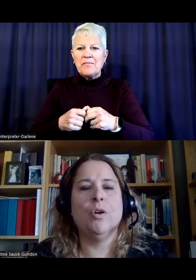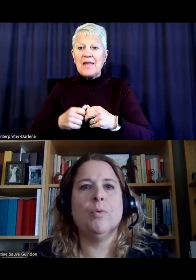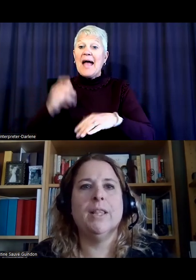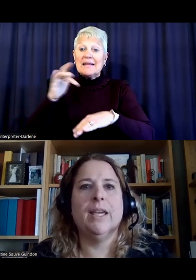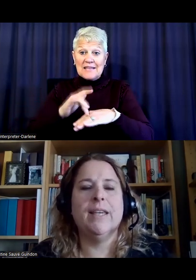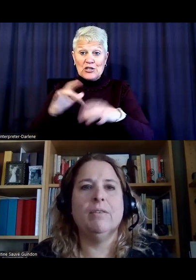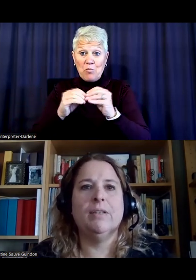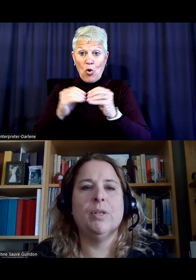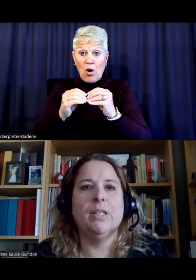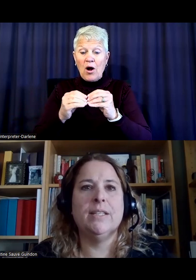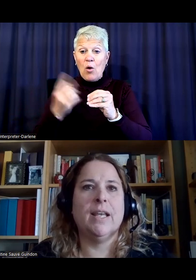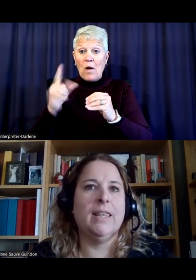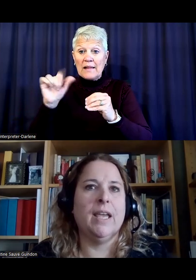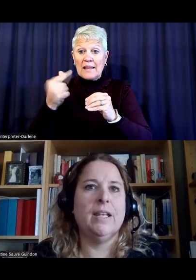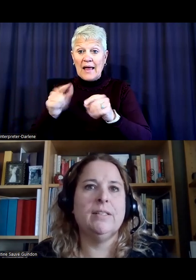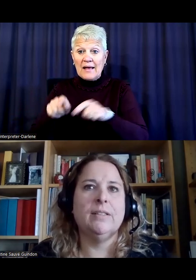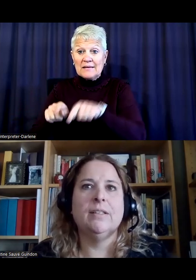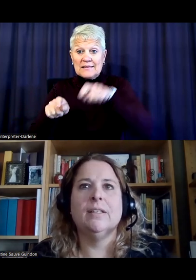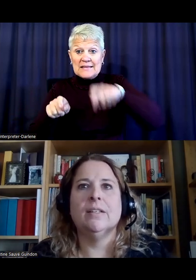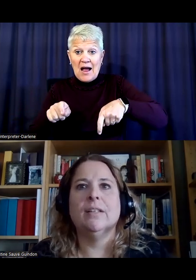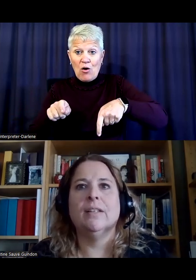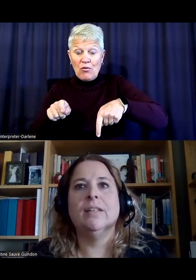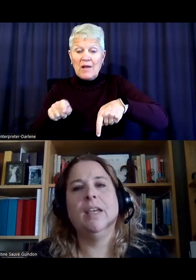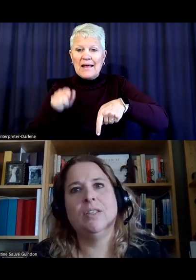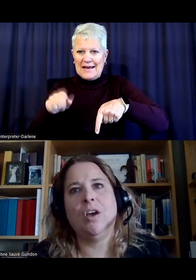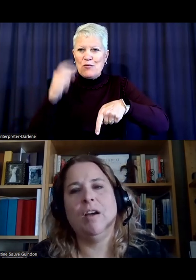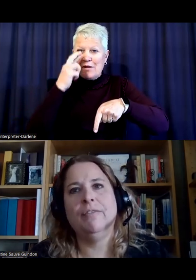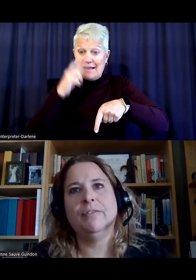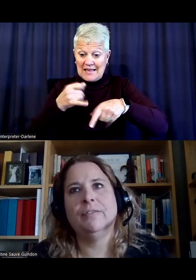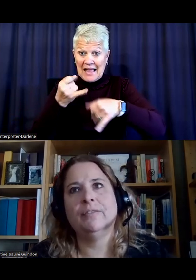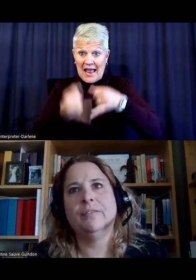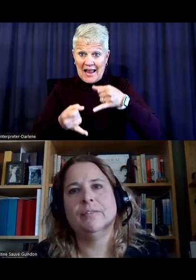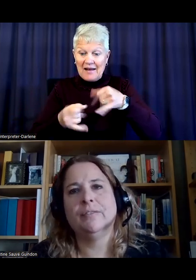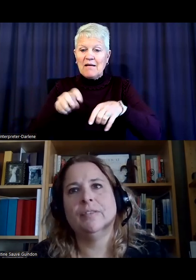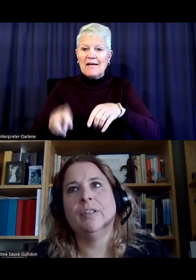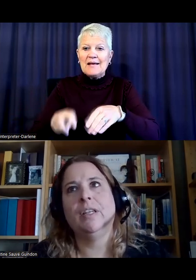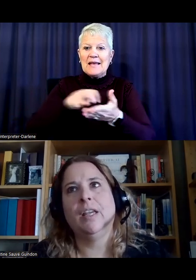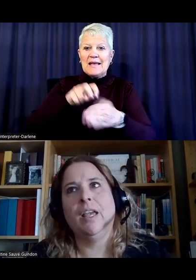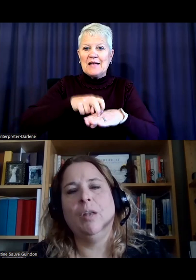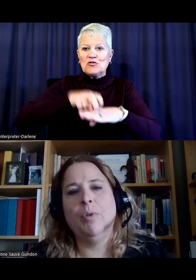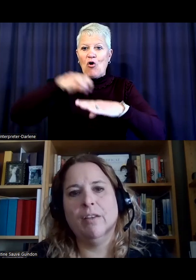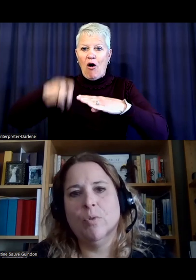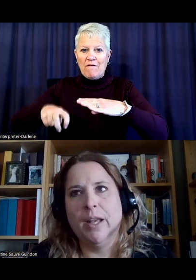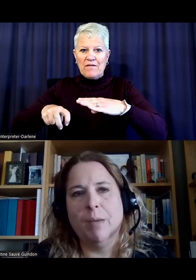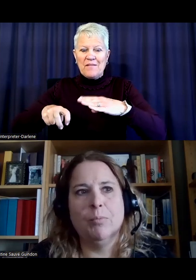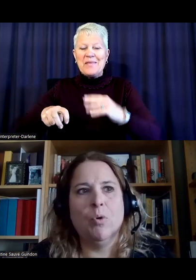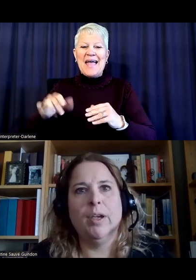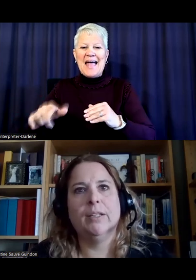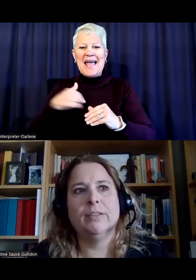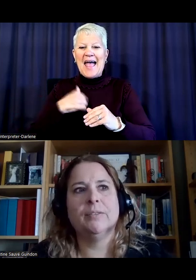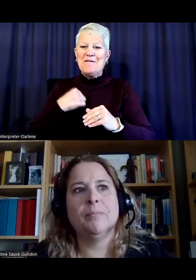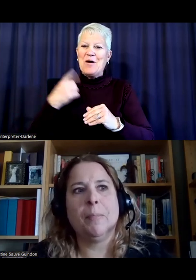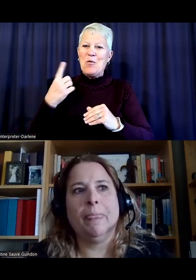touches more. One leg down, he realizes at the end, he gets off, and we have one happy